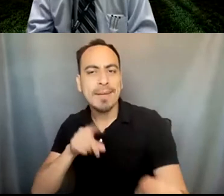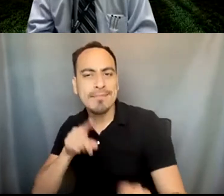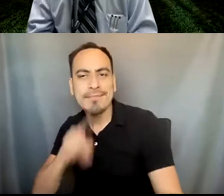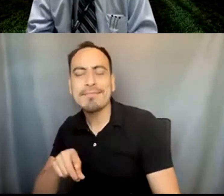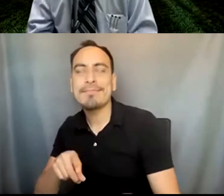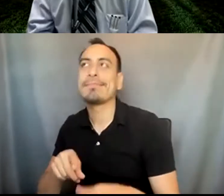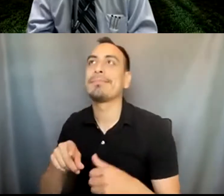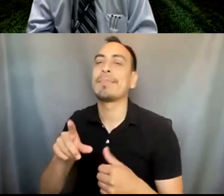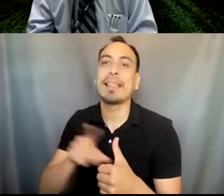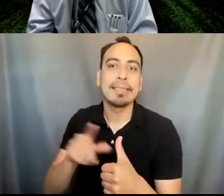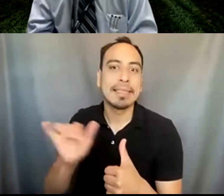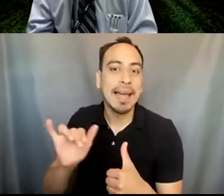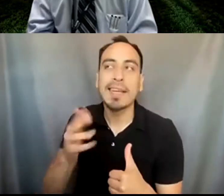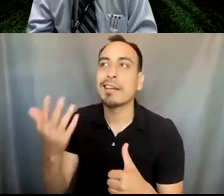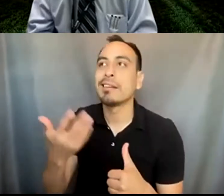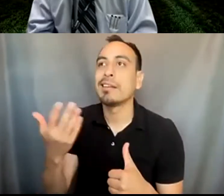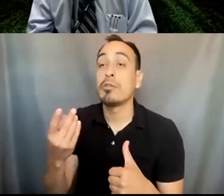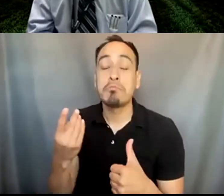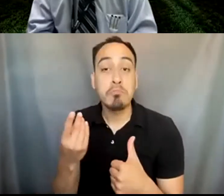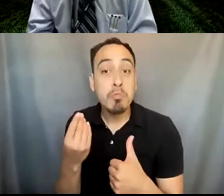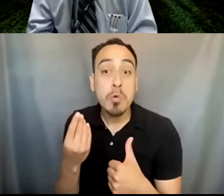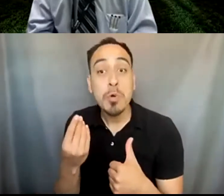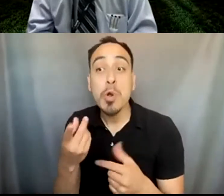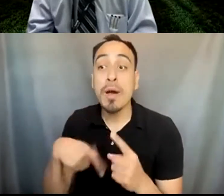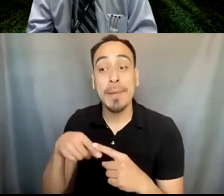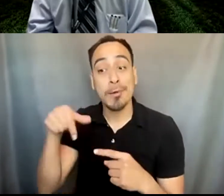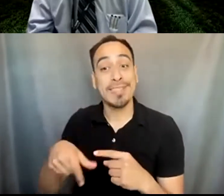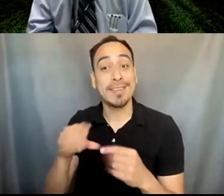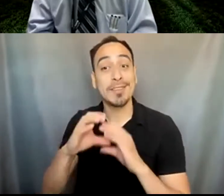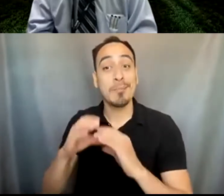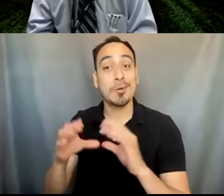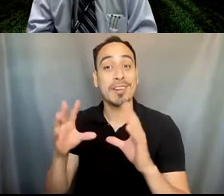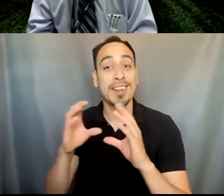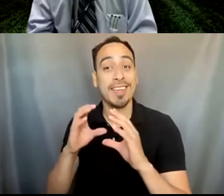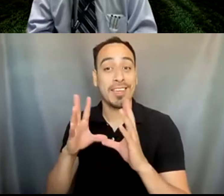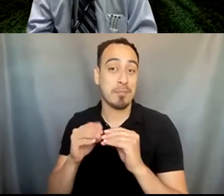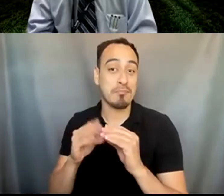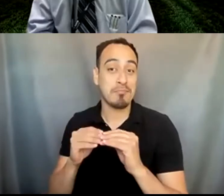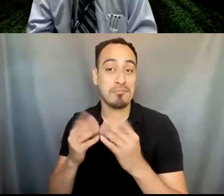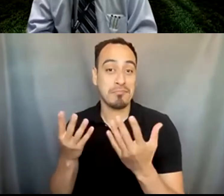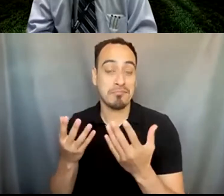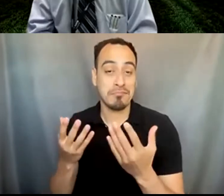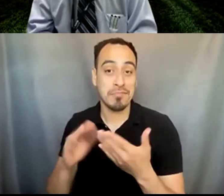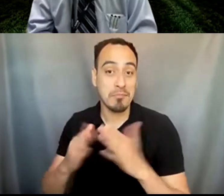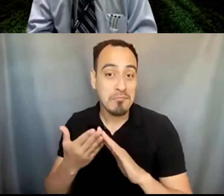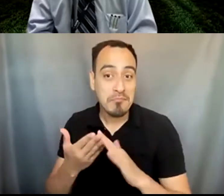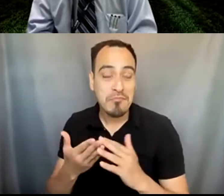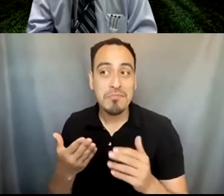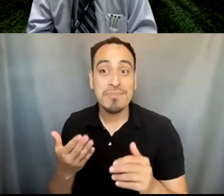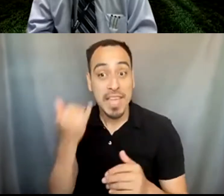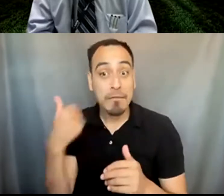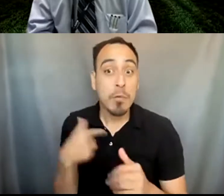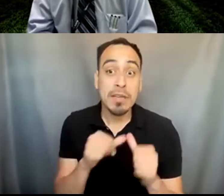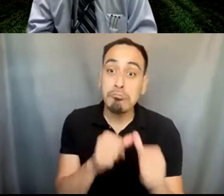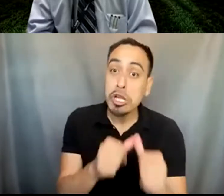we do about these community conversations moving forward? If we discontinue them, what would be the most helpful way in continuing to